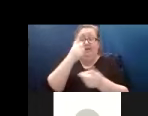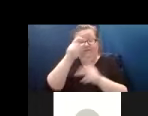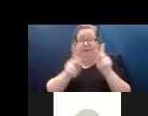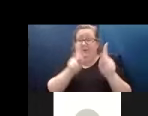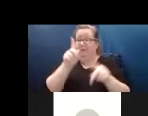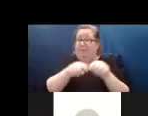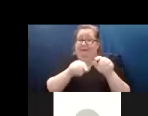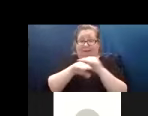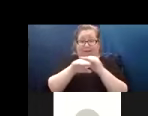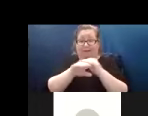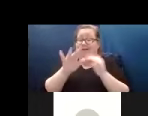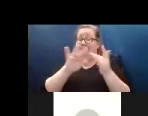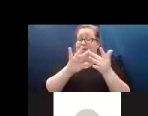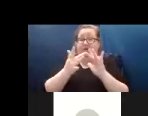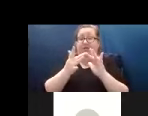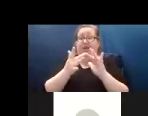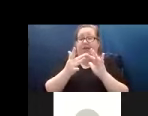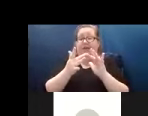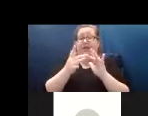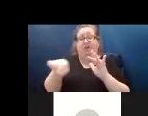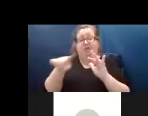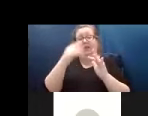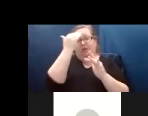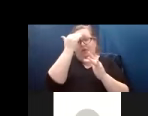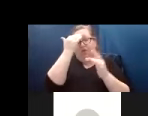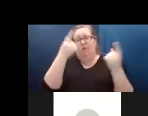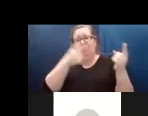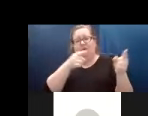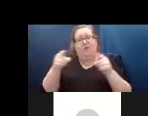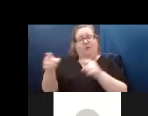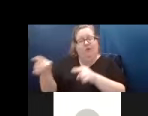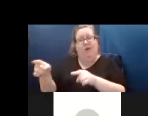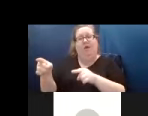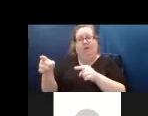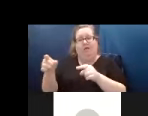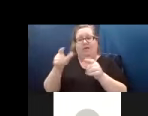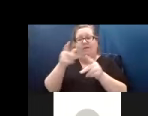remain updated on ongoing resilience projects too.